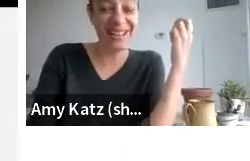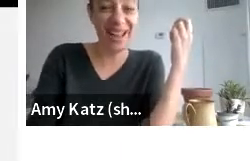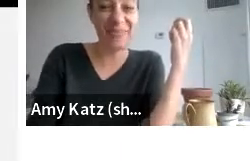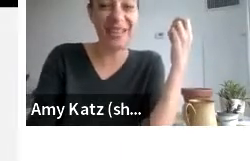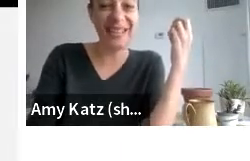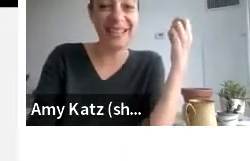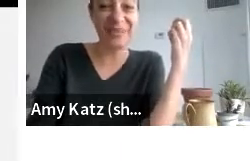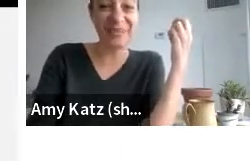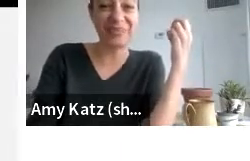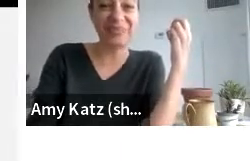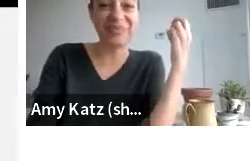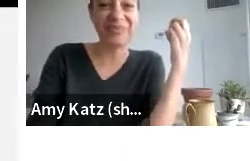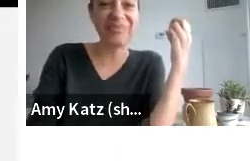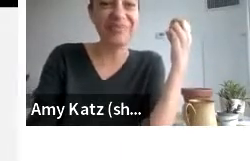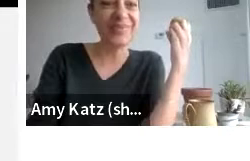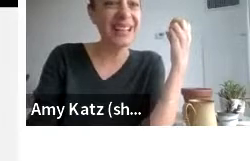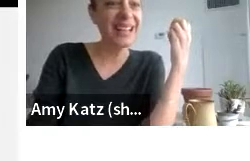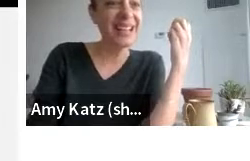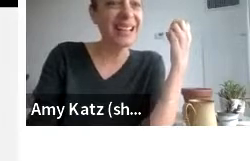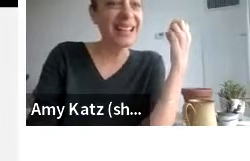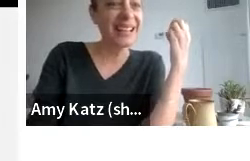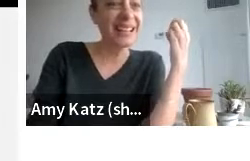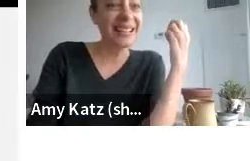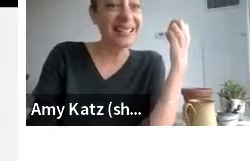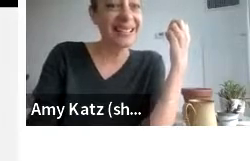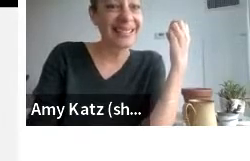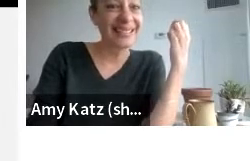So next slide, please.